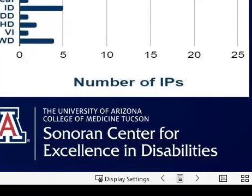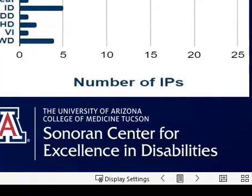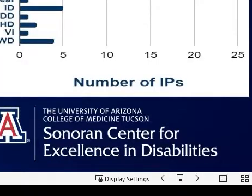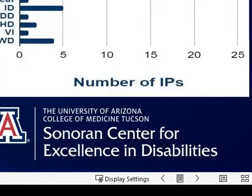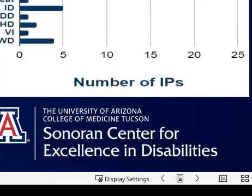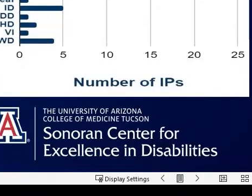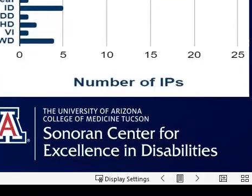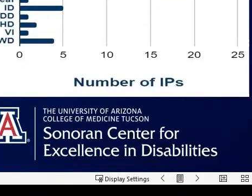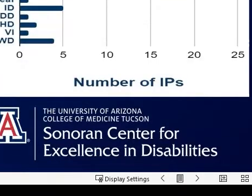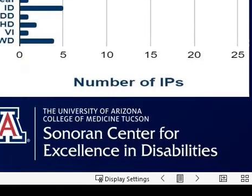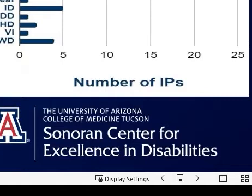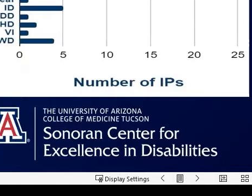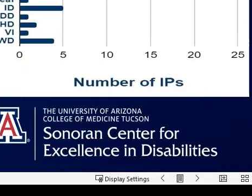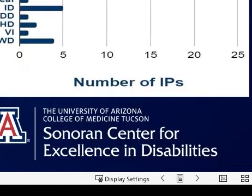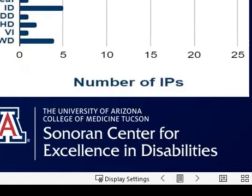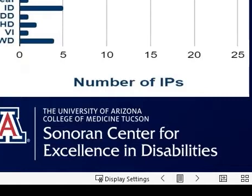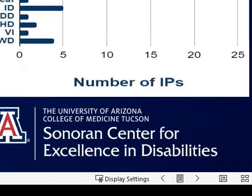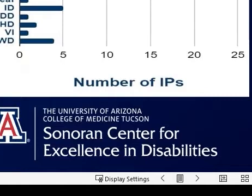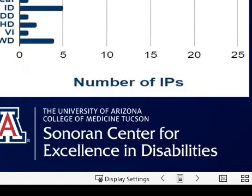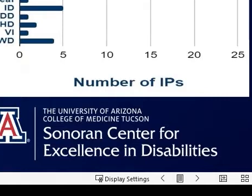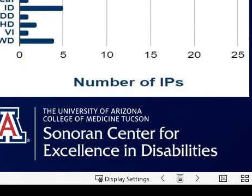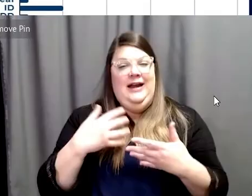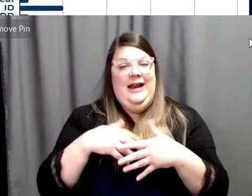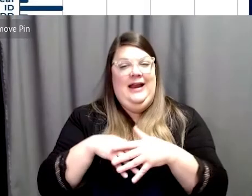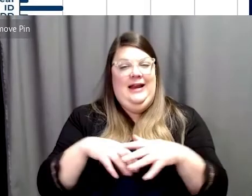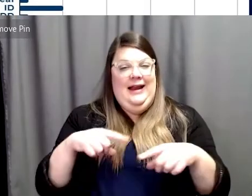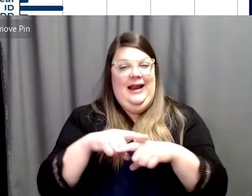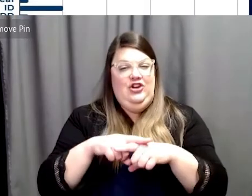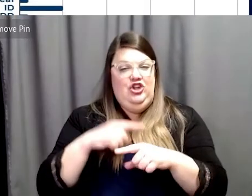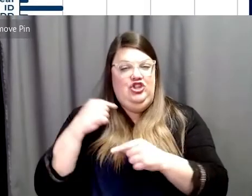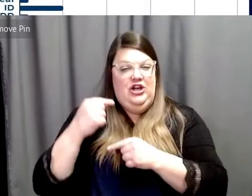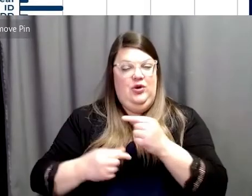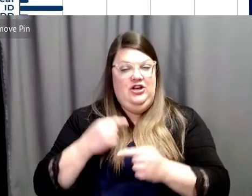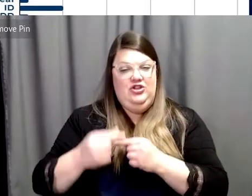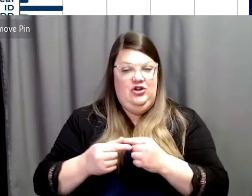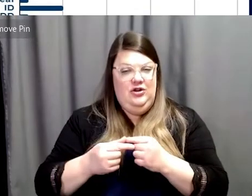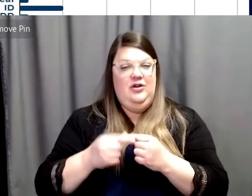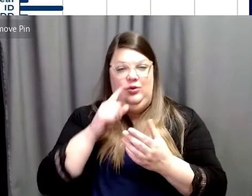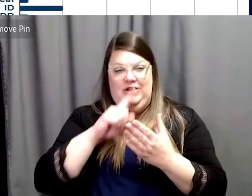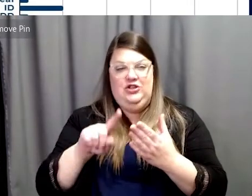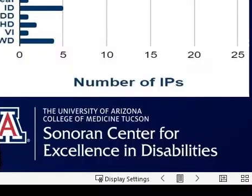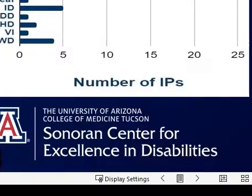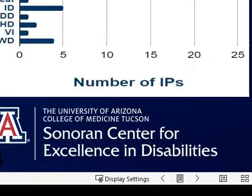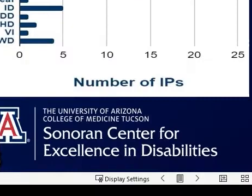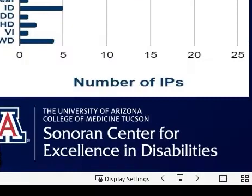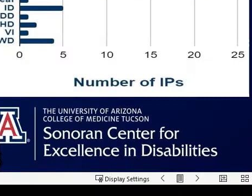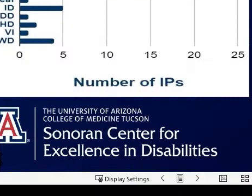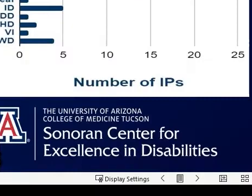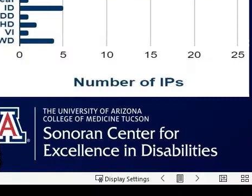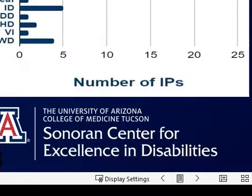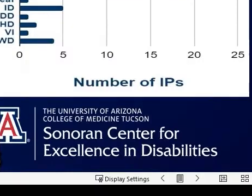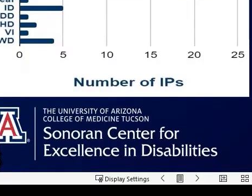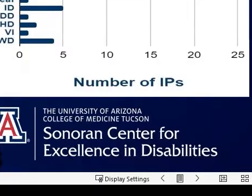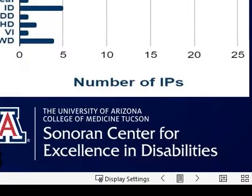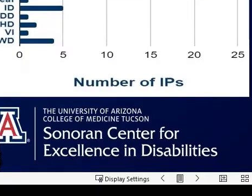a database for intergenerational programming and research across the United States. And if you